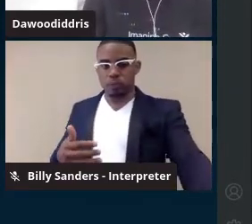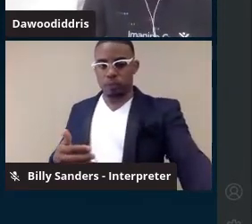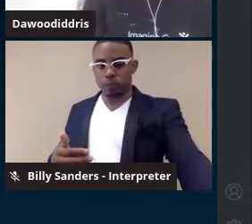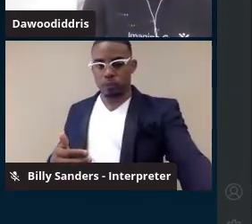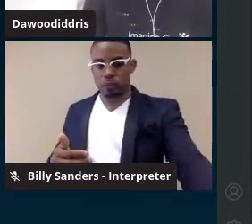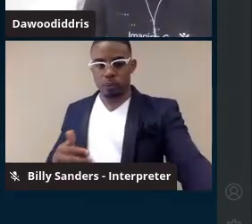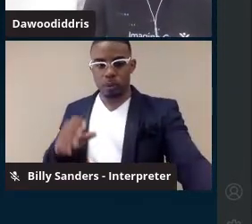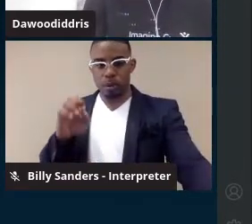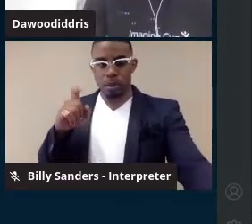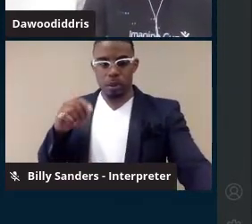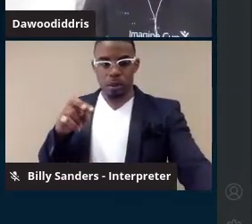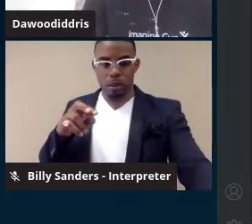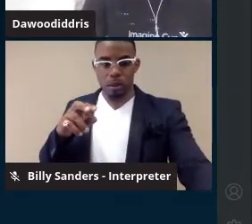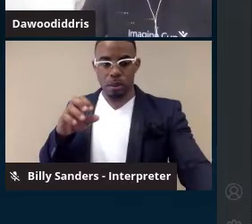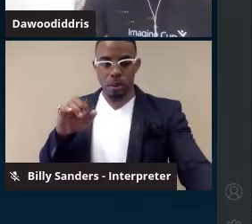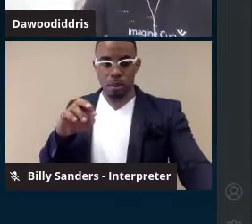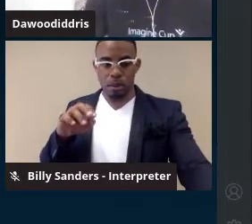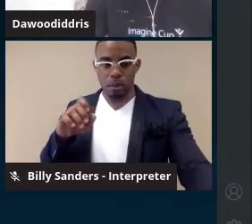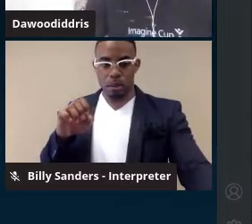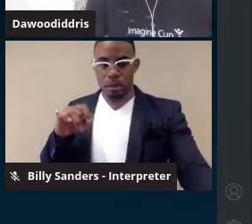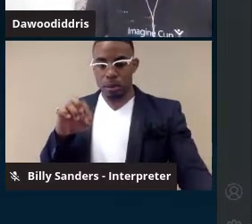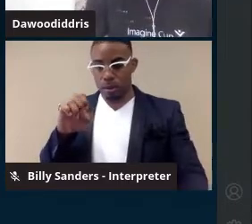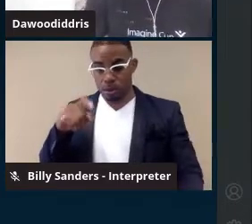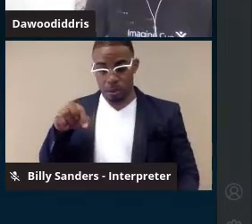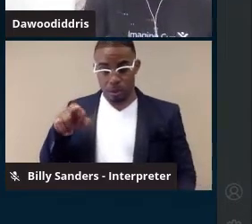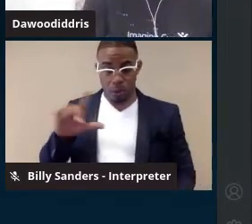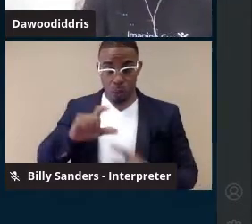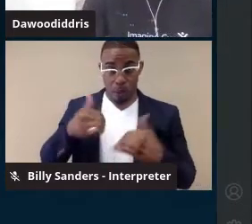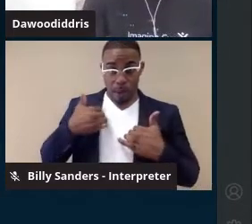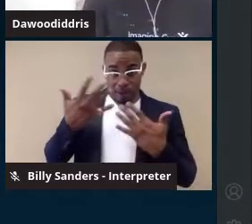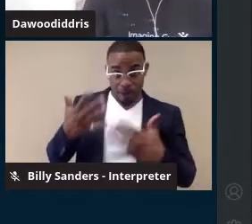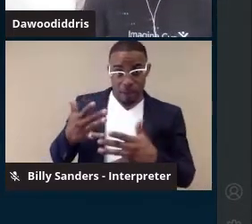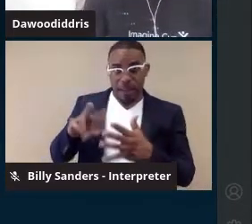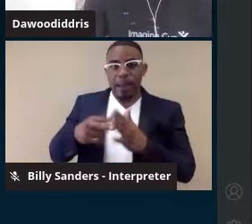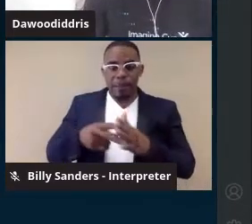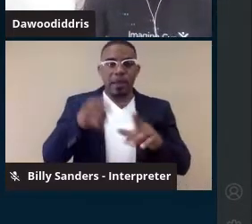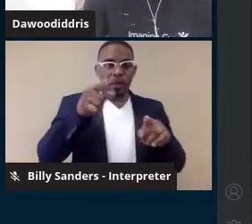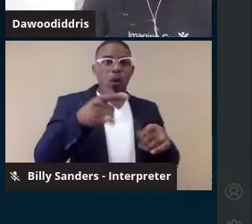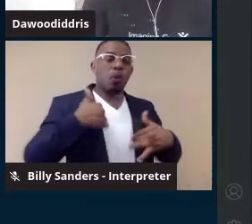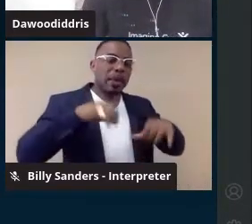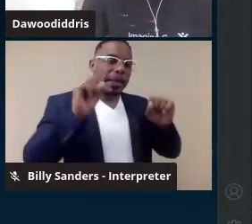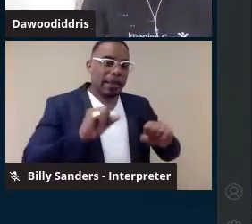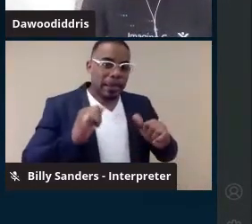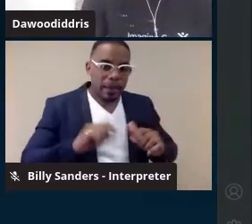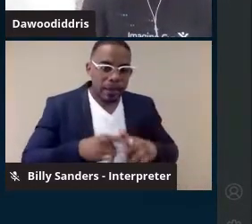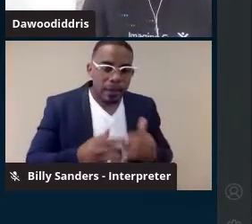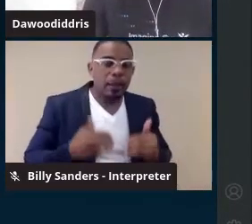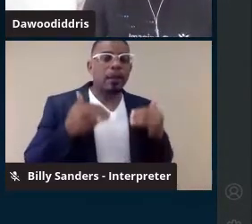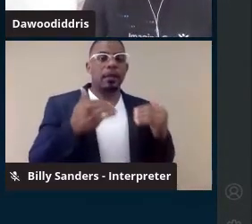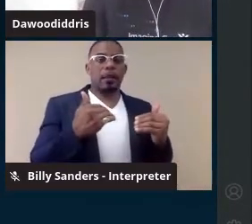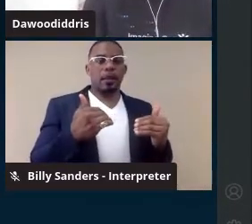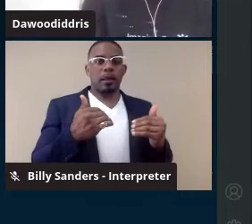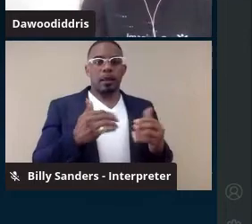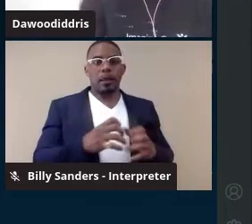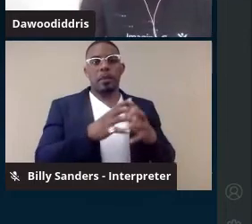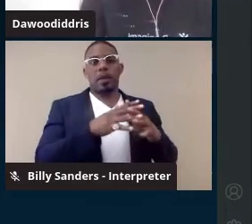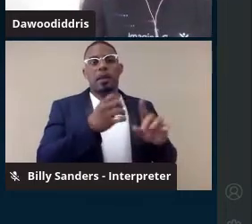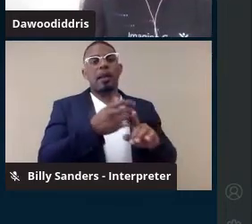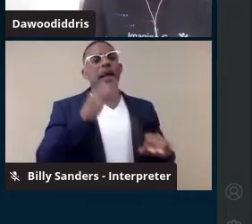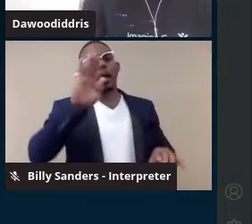the Express instance. So once we have this, it means that we can then tell our application that, hey,